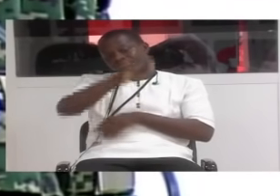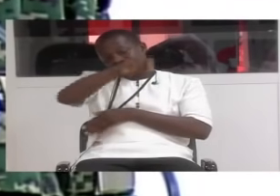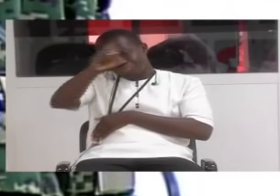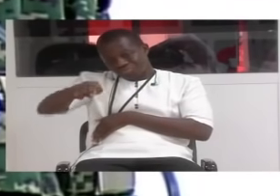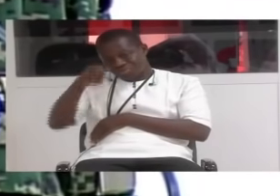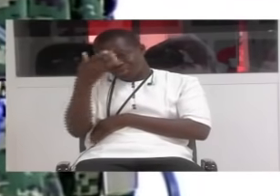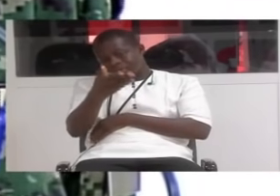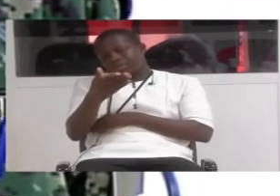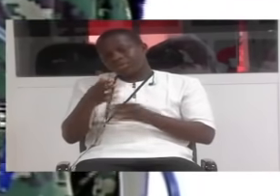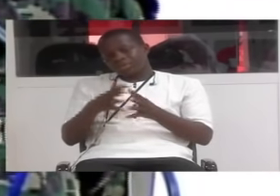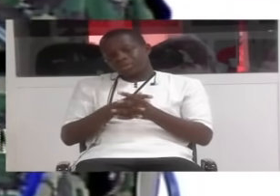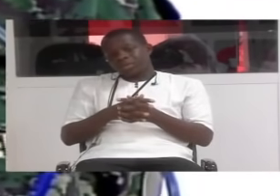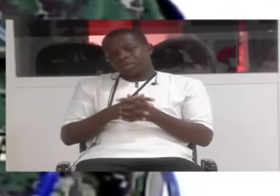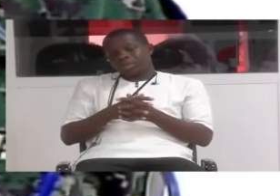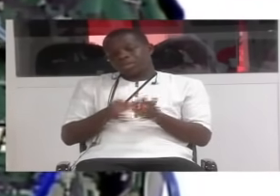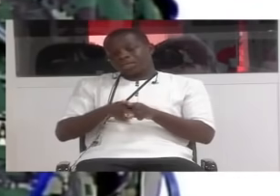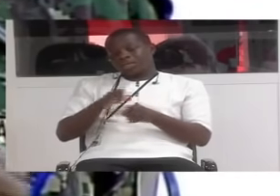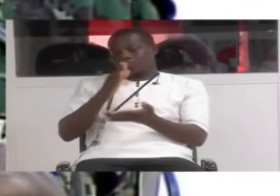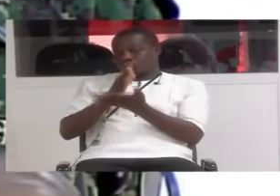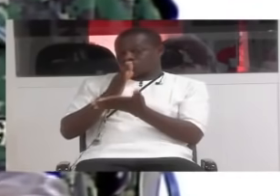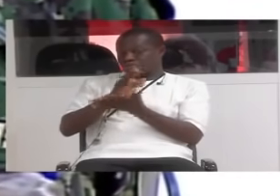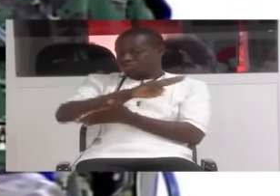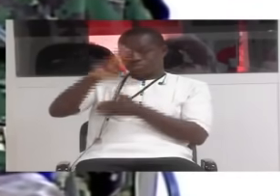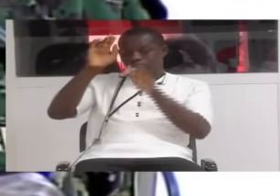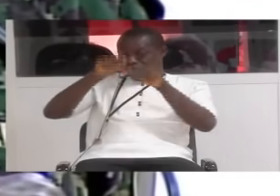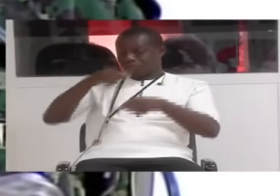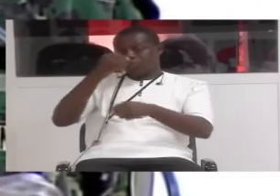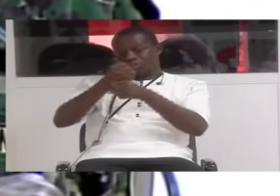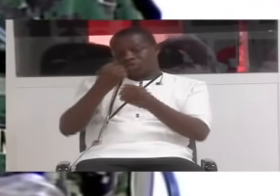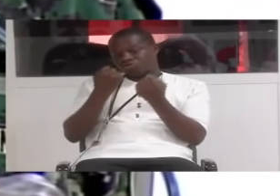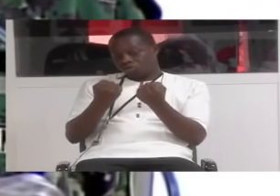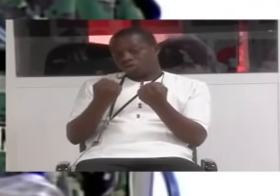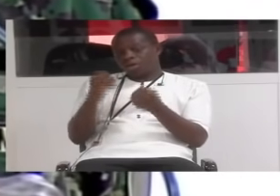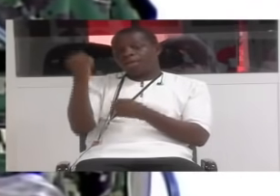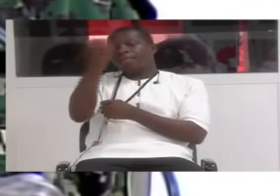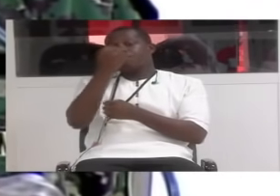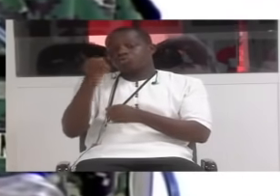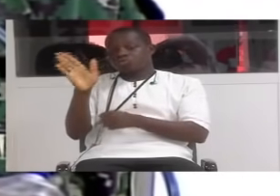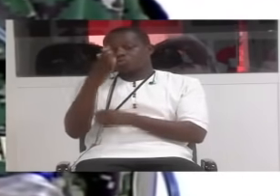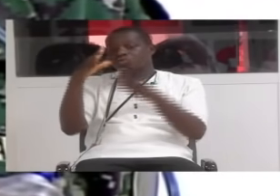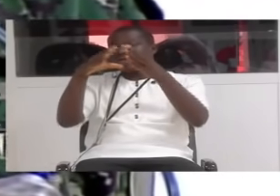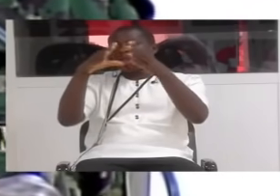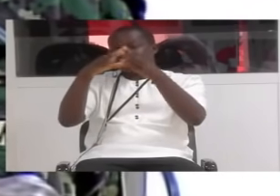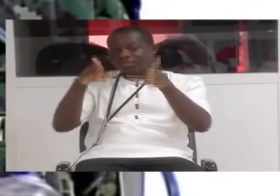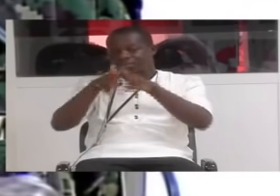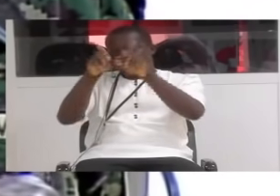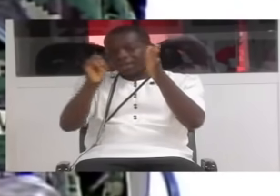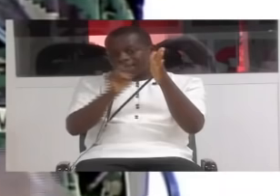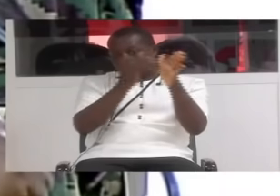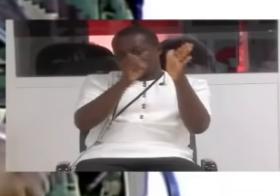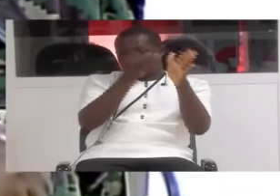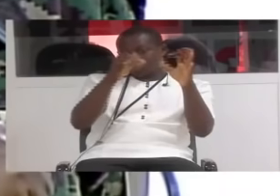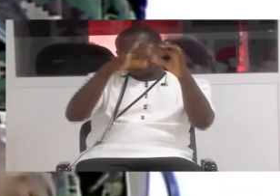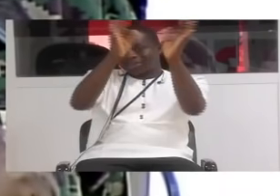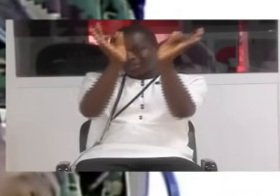tol bobu lolu munuma ko degeeral bu baax ndax te demon na fa ak investigator si. I